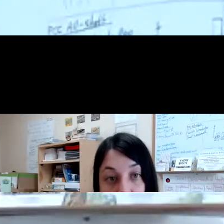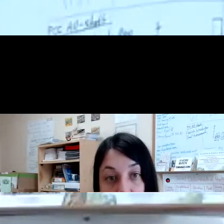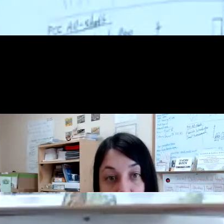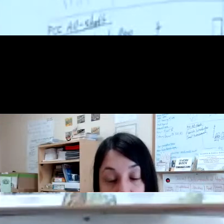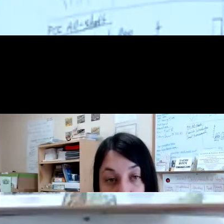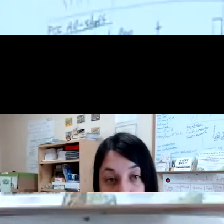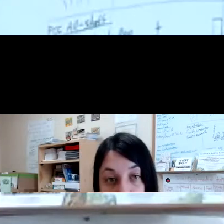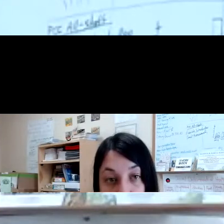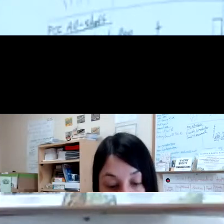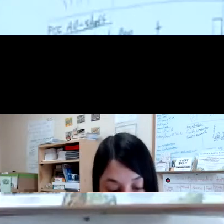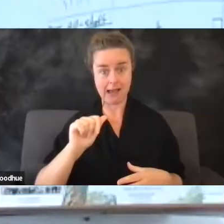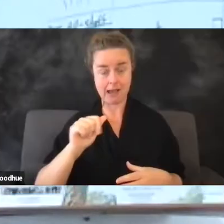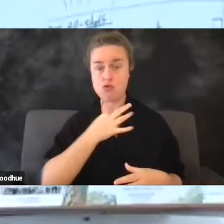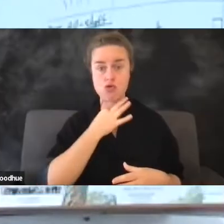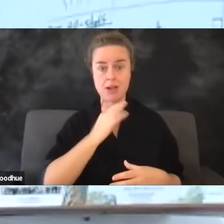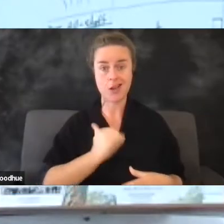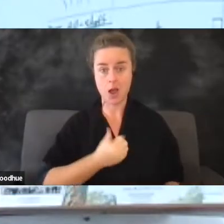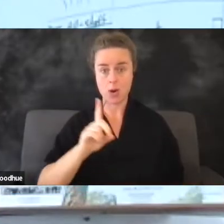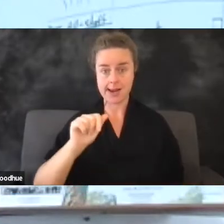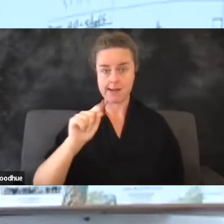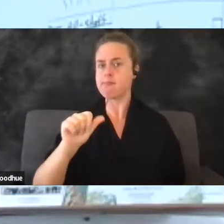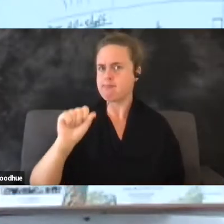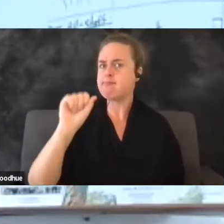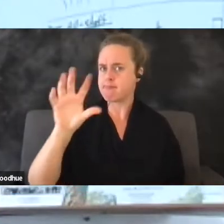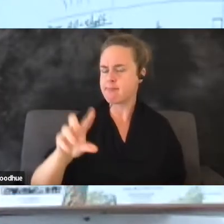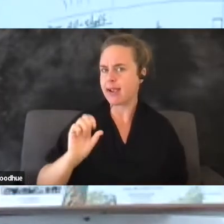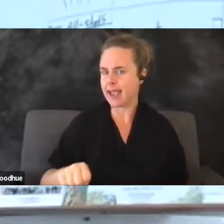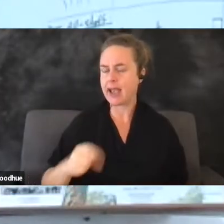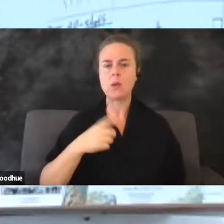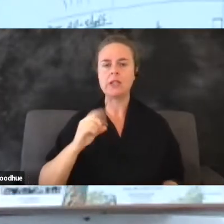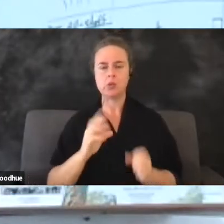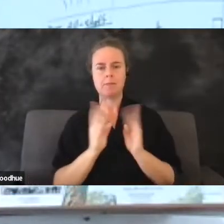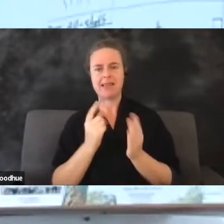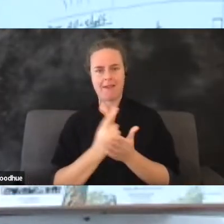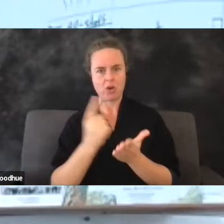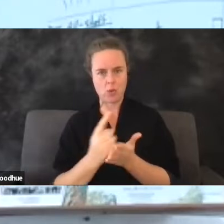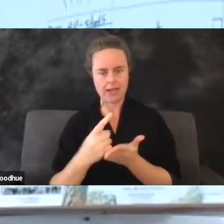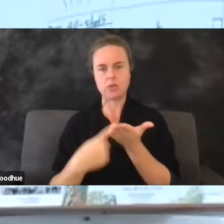monthly we meet weekly to talk about every family